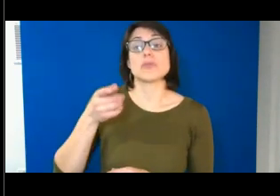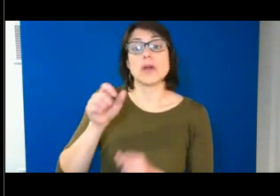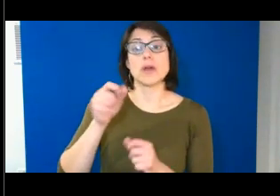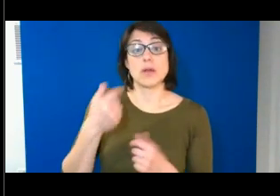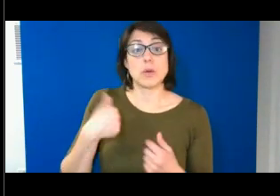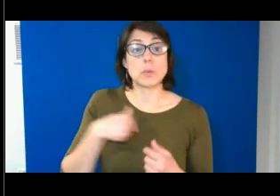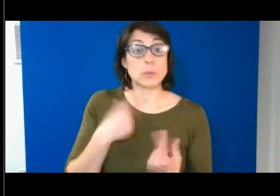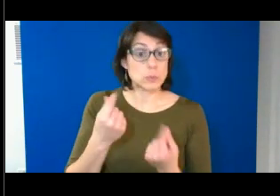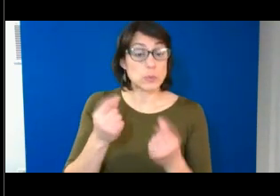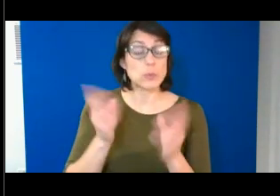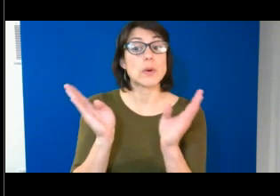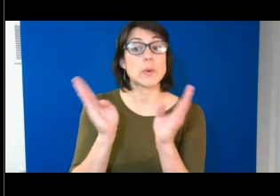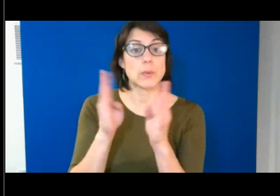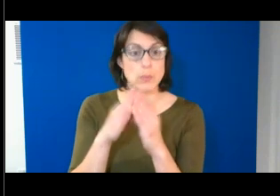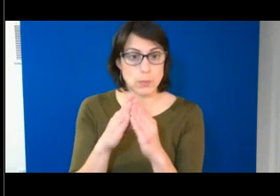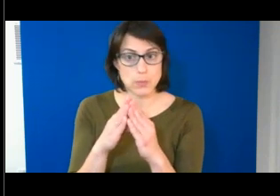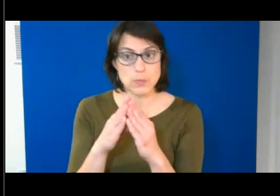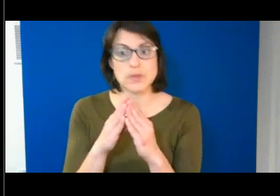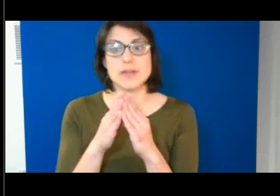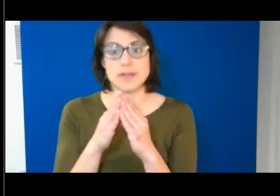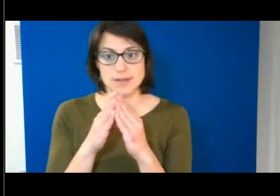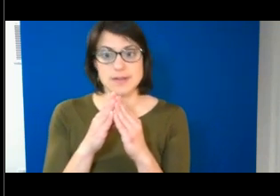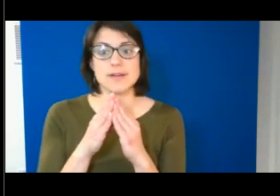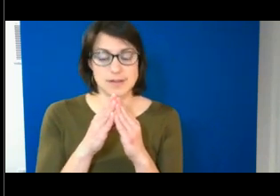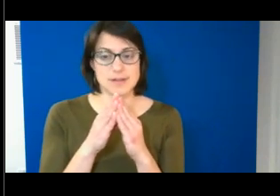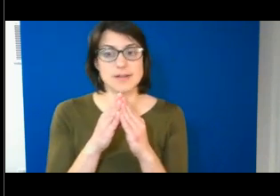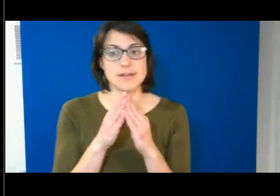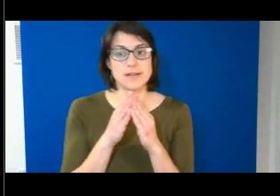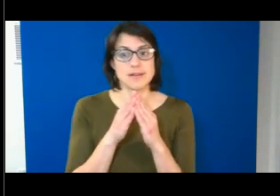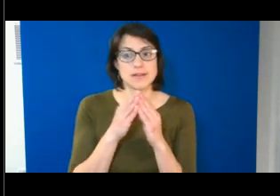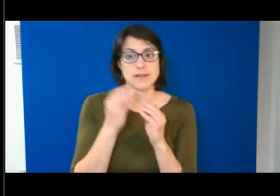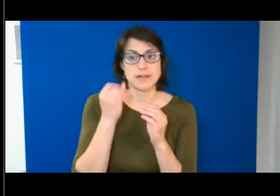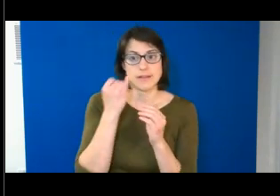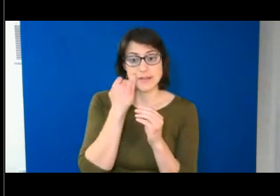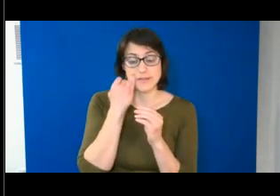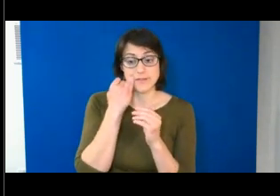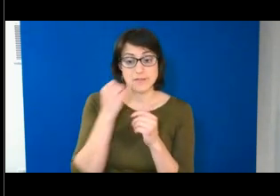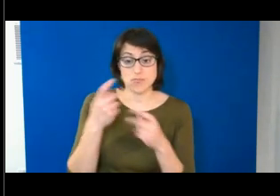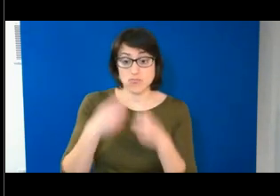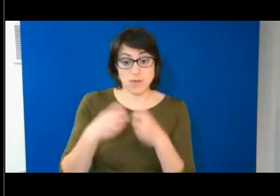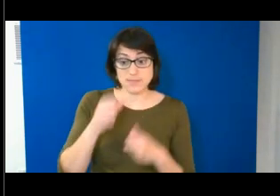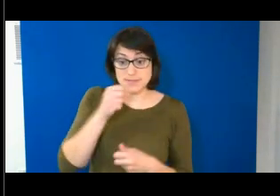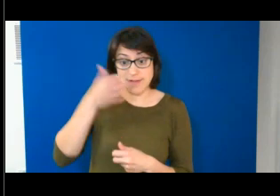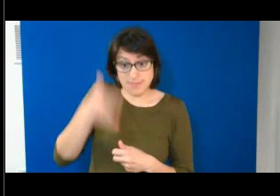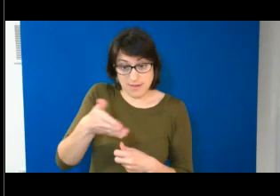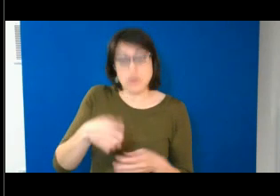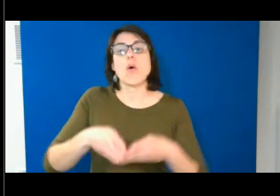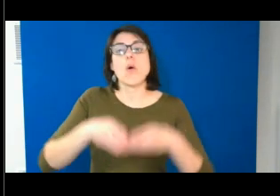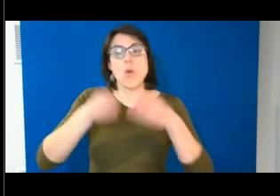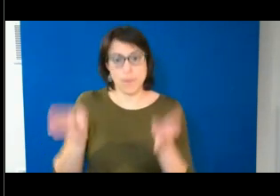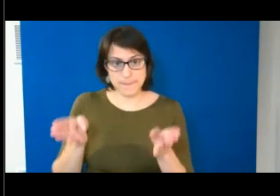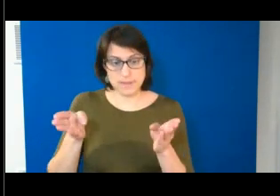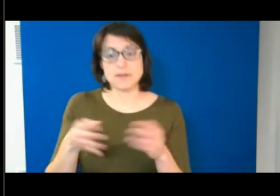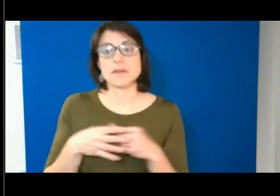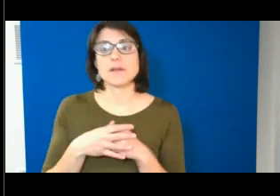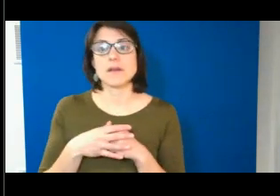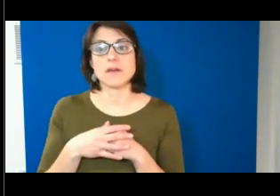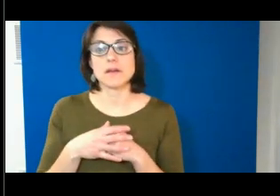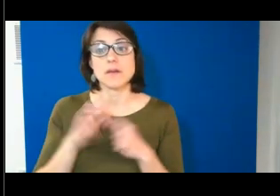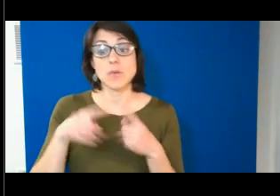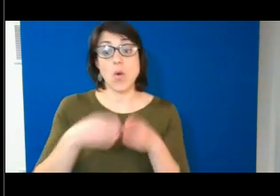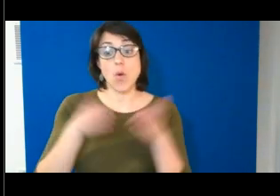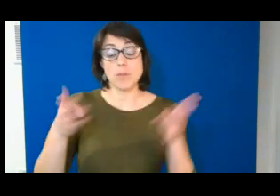door. And so when that was not there, then we actually opened. And when we opened, then we're also looking into